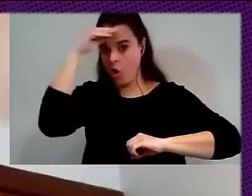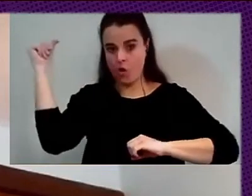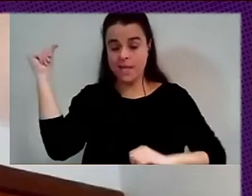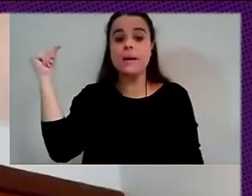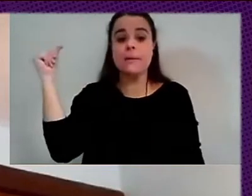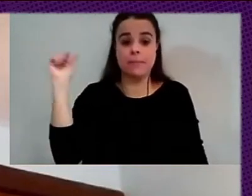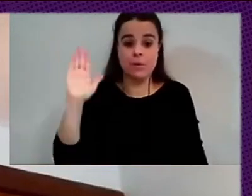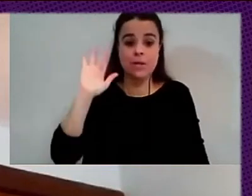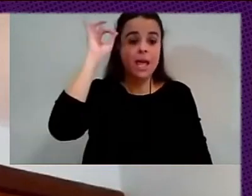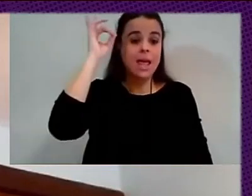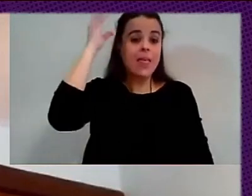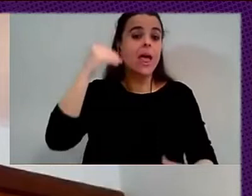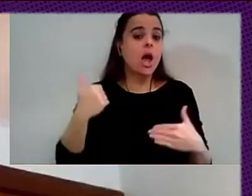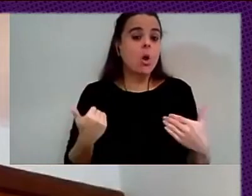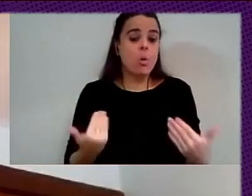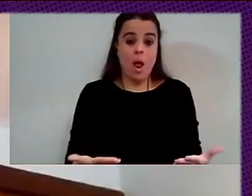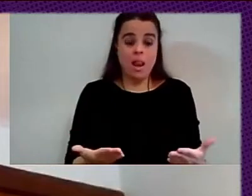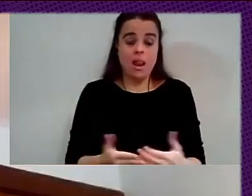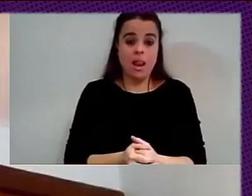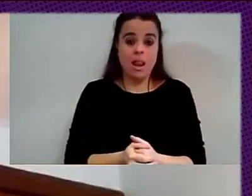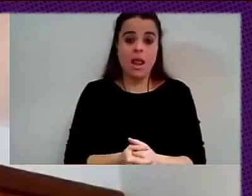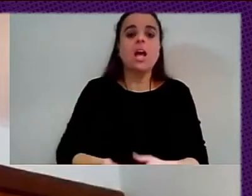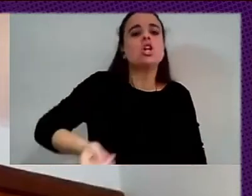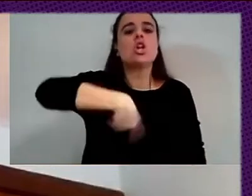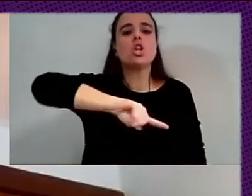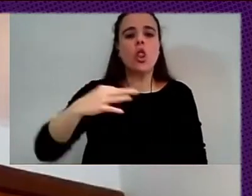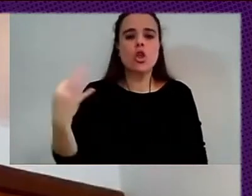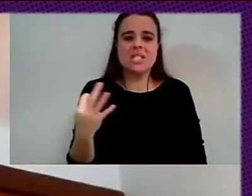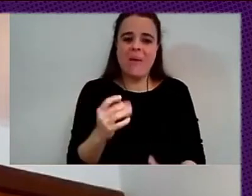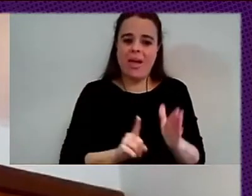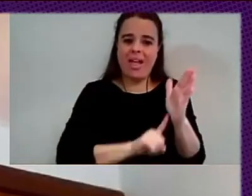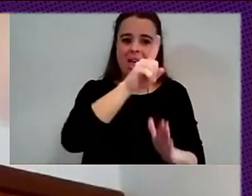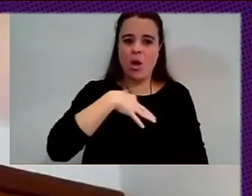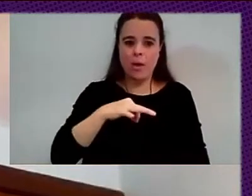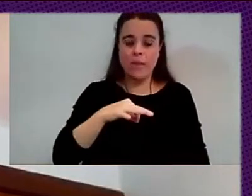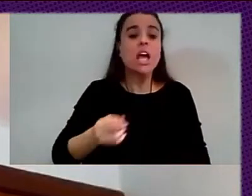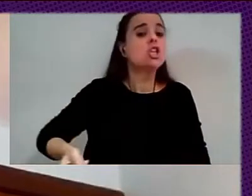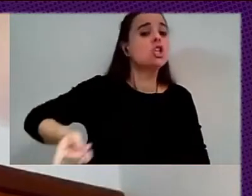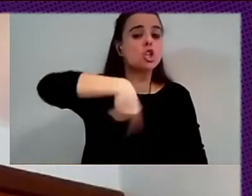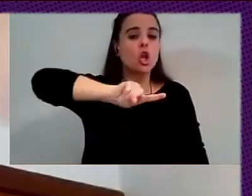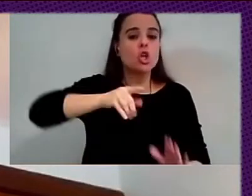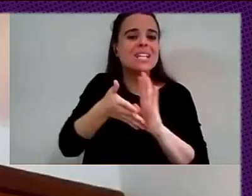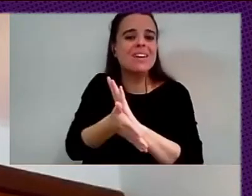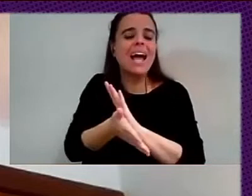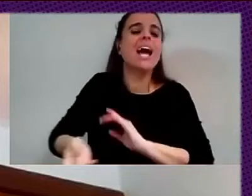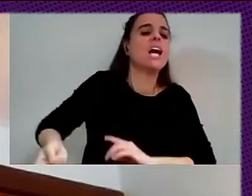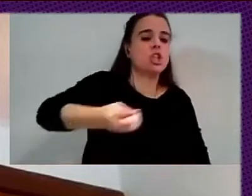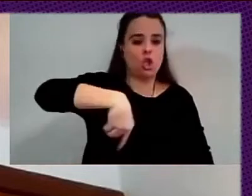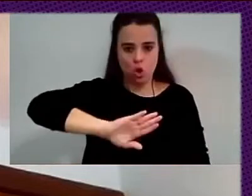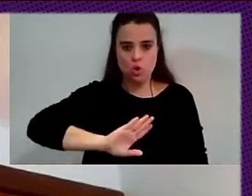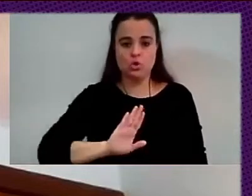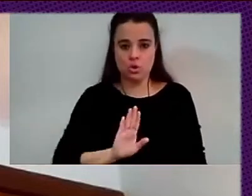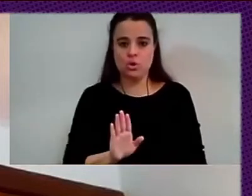to grow. And that's been the form that we experience capitalism. The framework